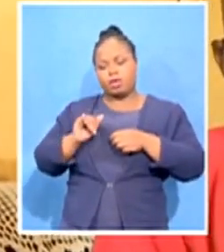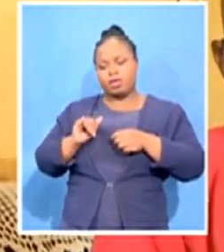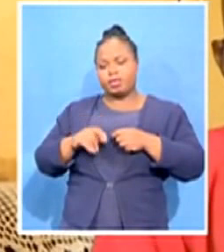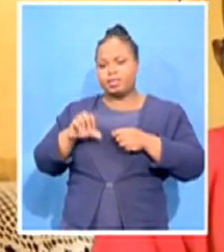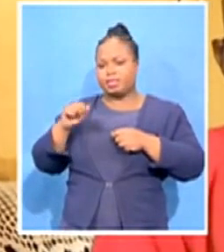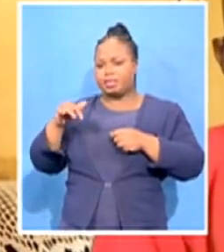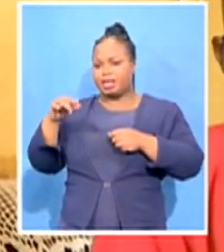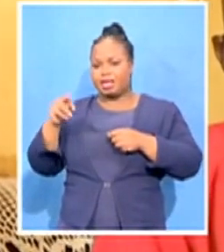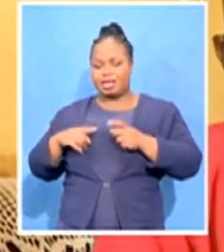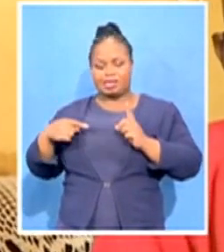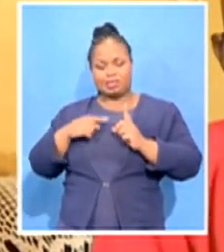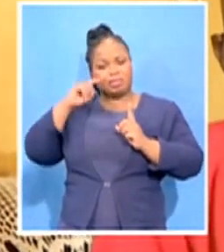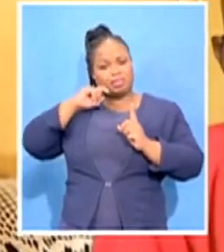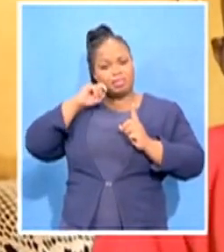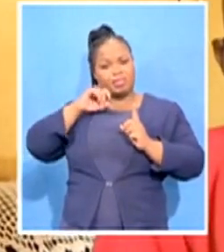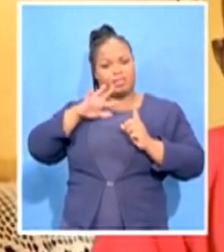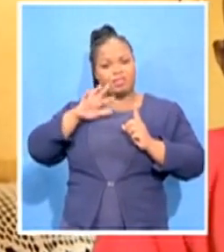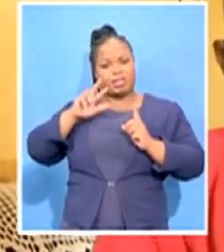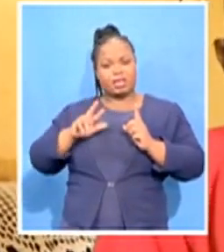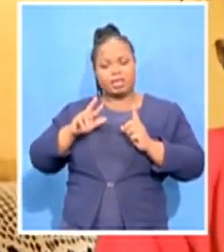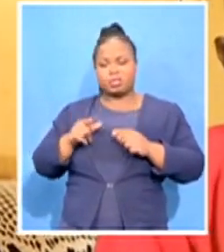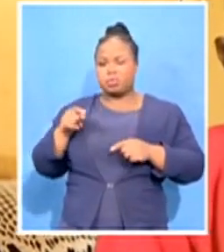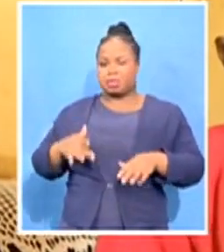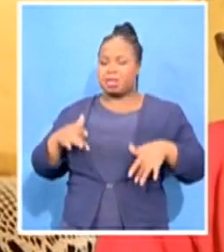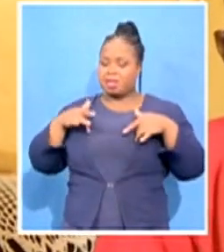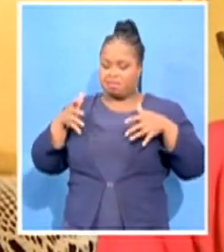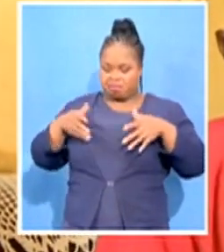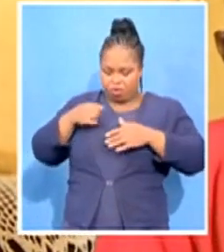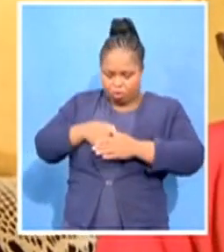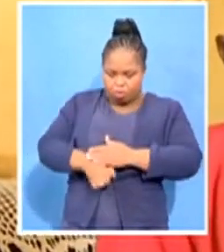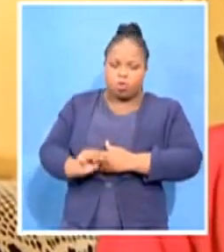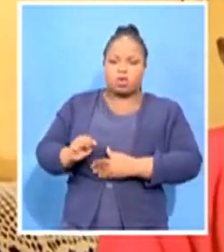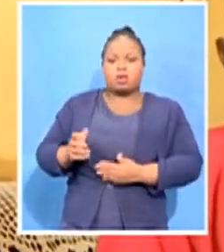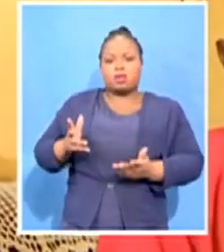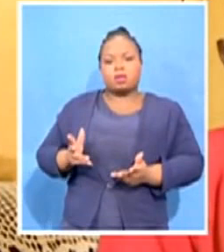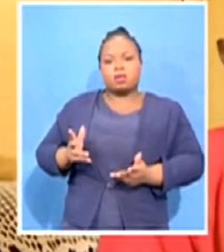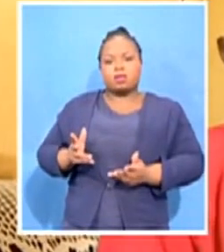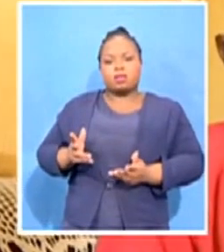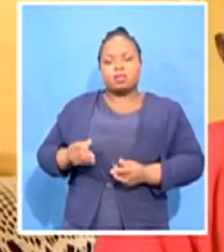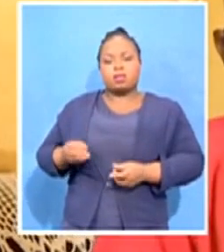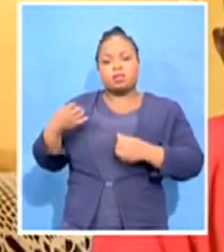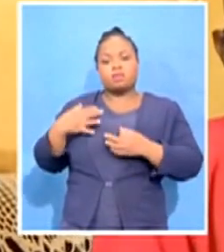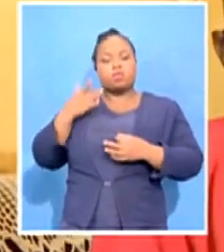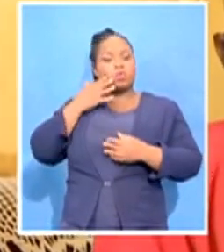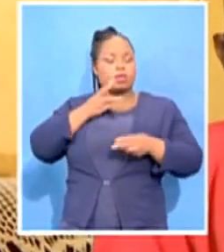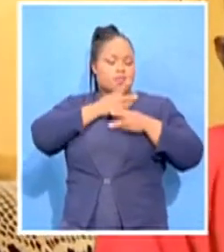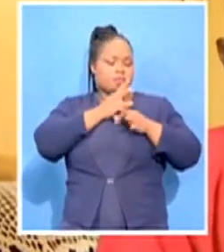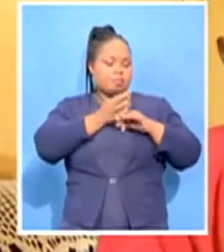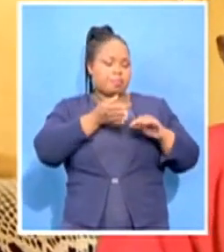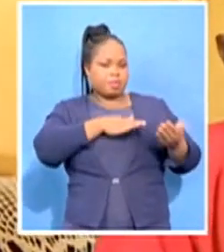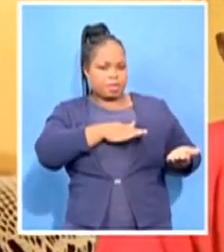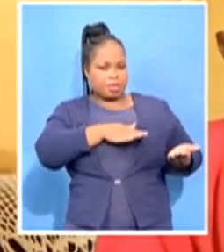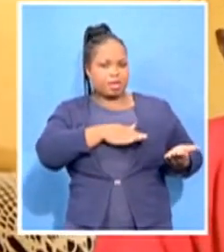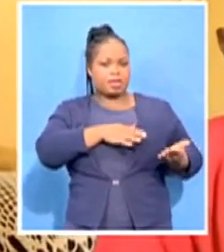living in this house. was born here. It came to him after his parents died. literally, this is the only house